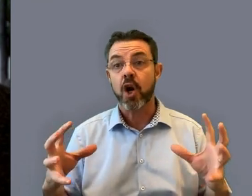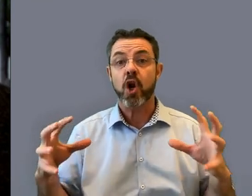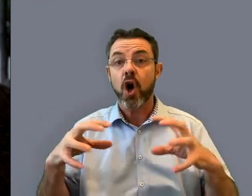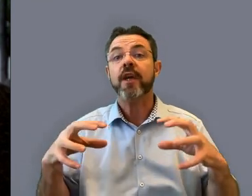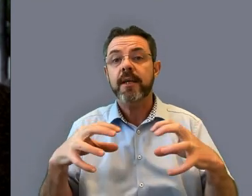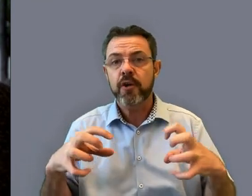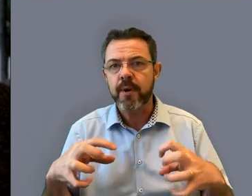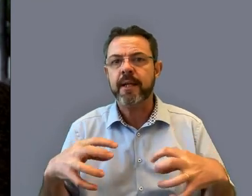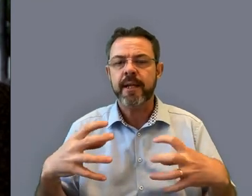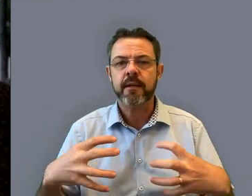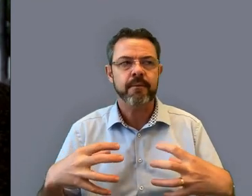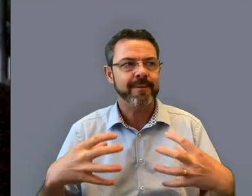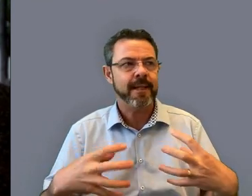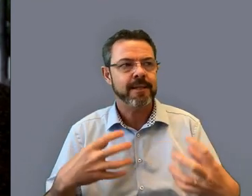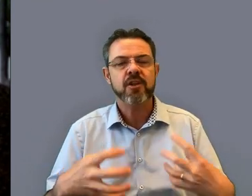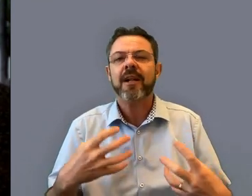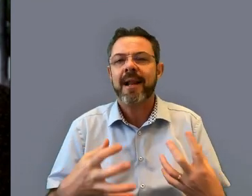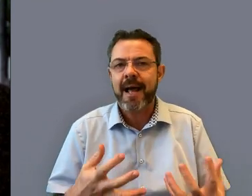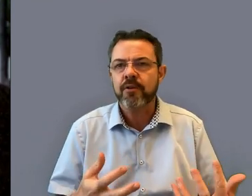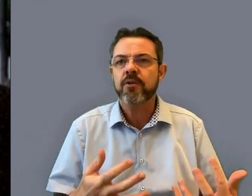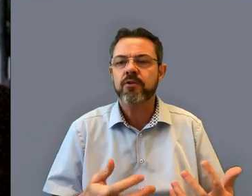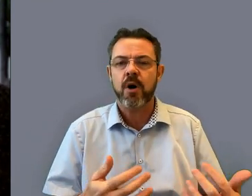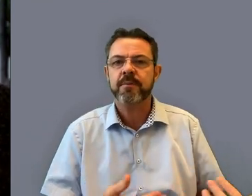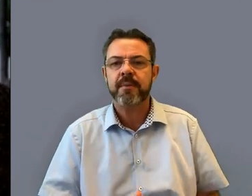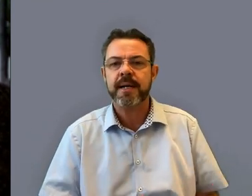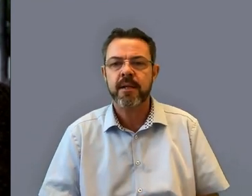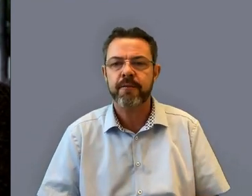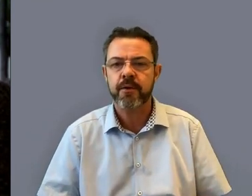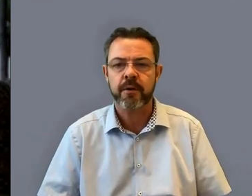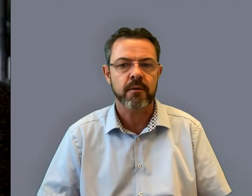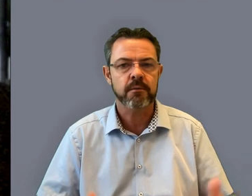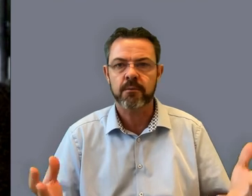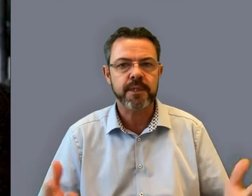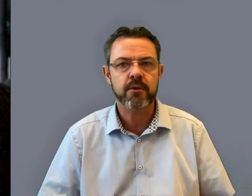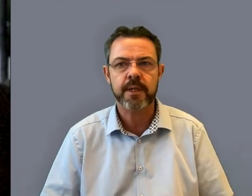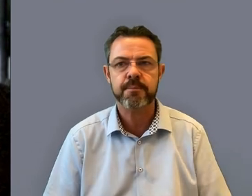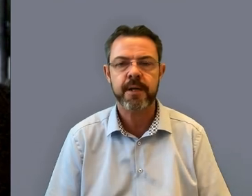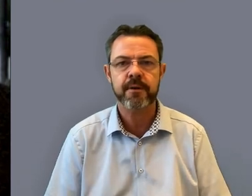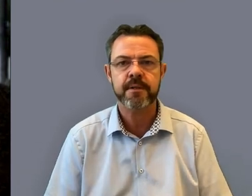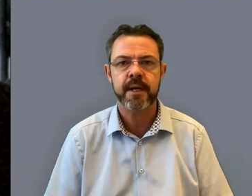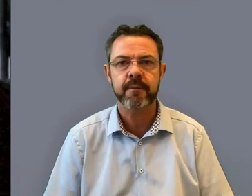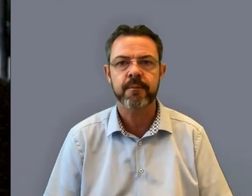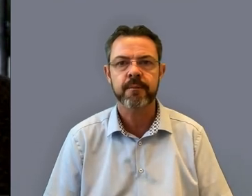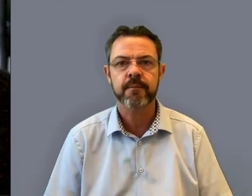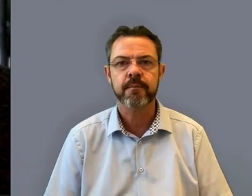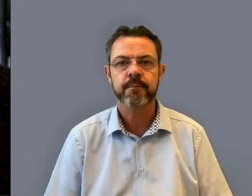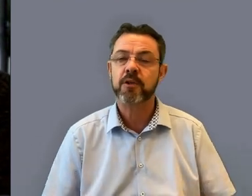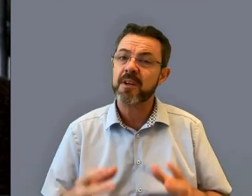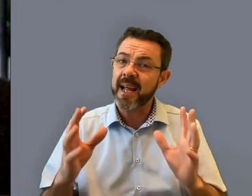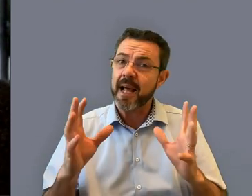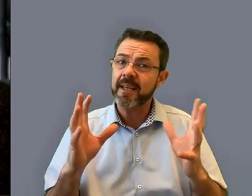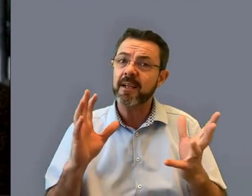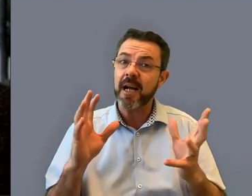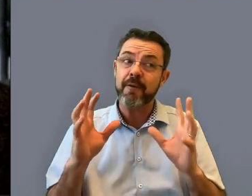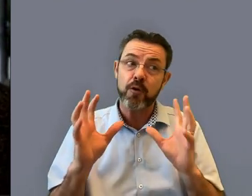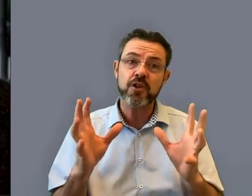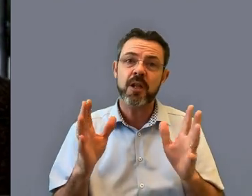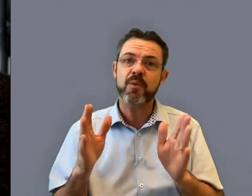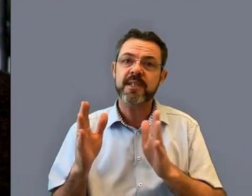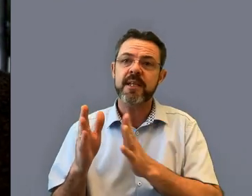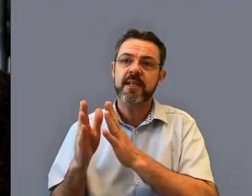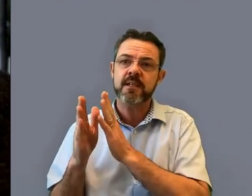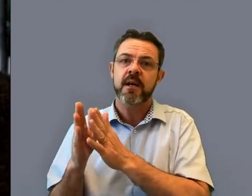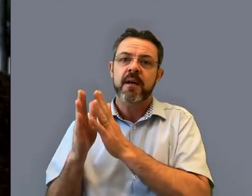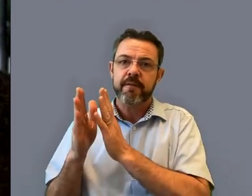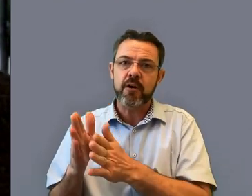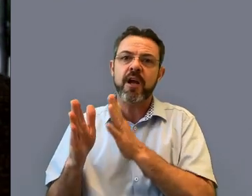now locking you in that does not allow you to optimize any further. What's your experience there? Because I think, unfortunately,